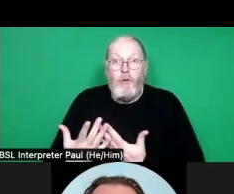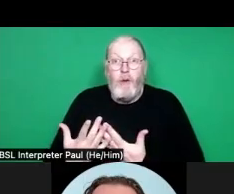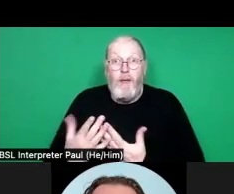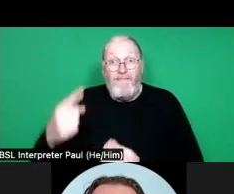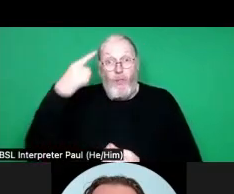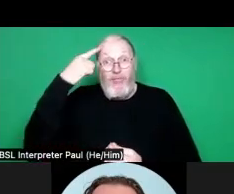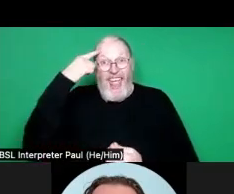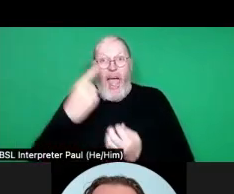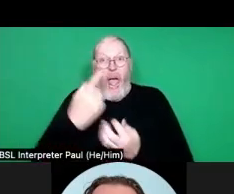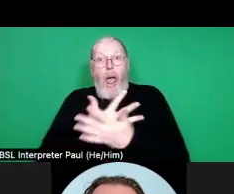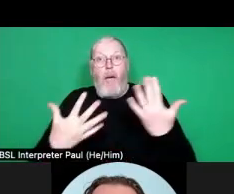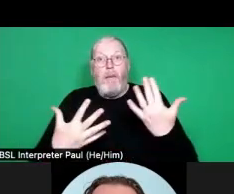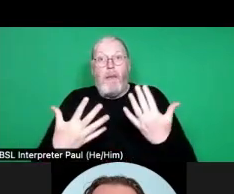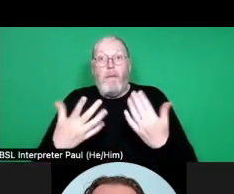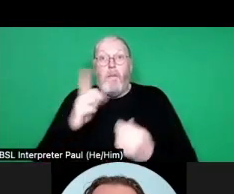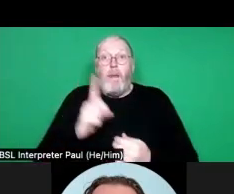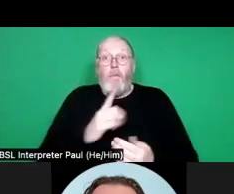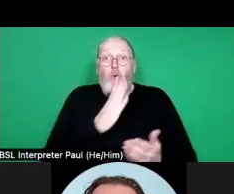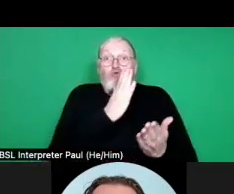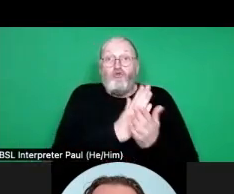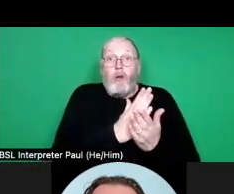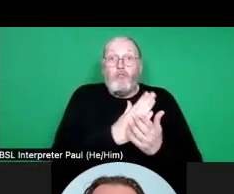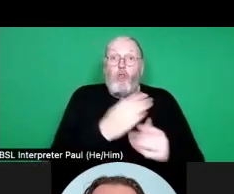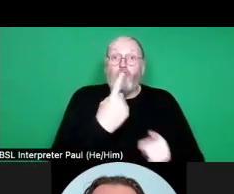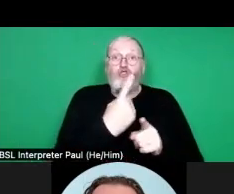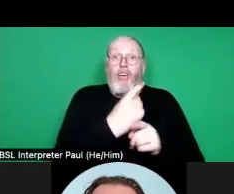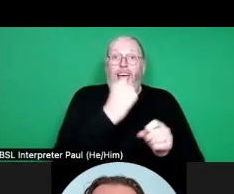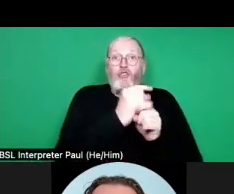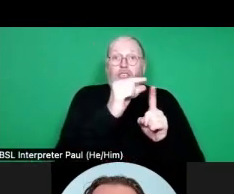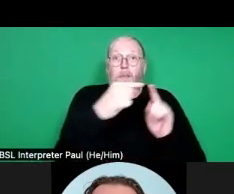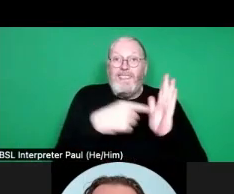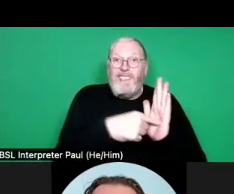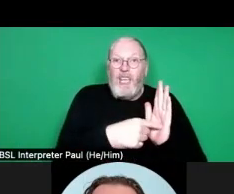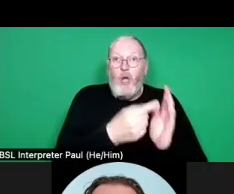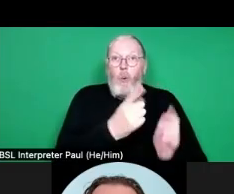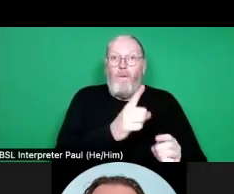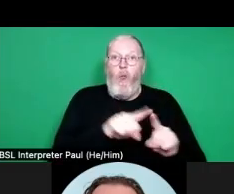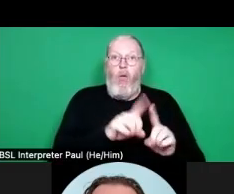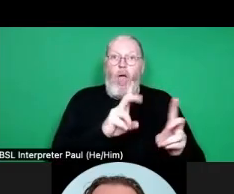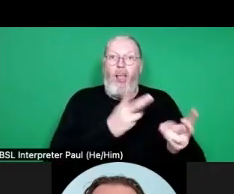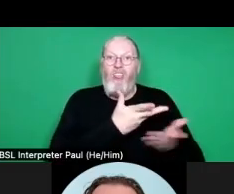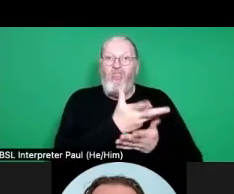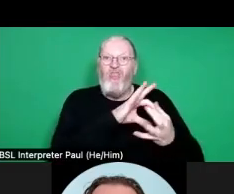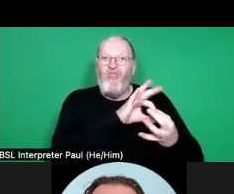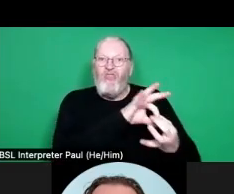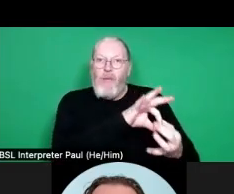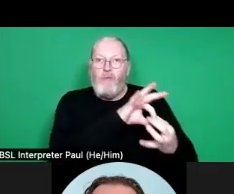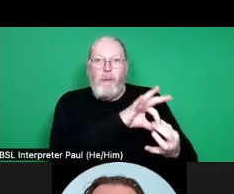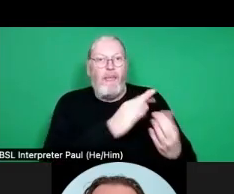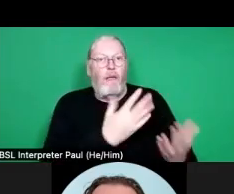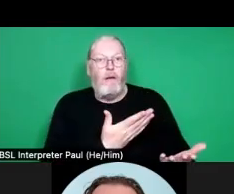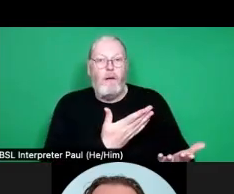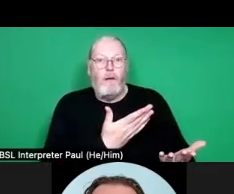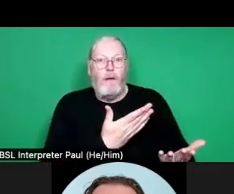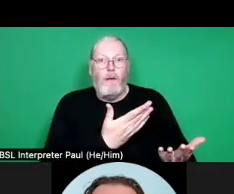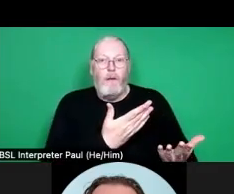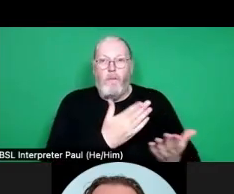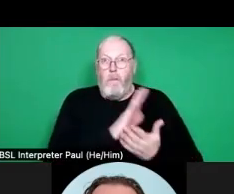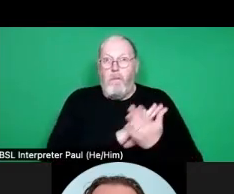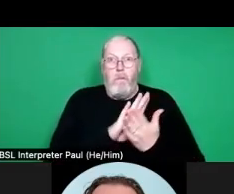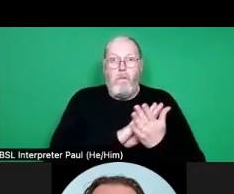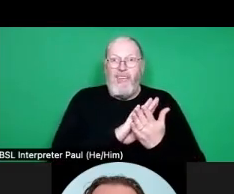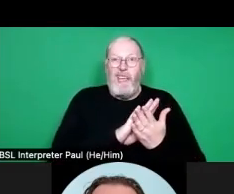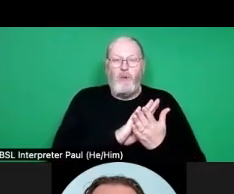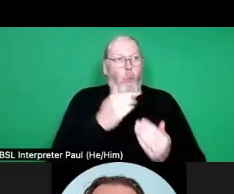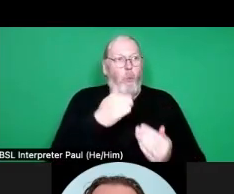for therapy despite its generic advice. We outsource our judgment, leading to diminished memory,